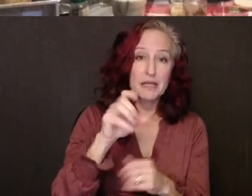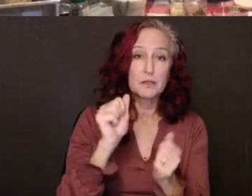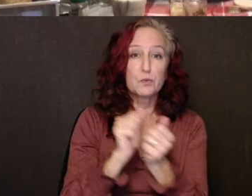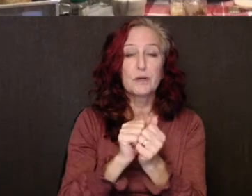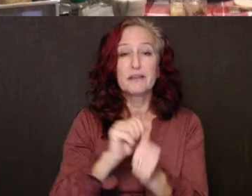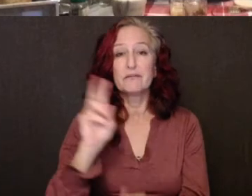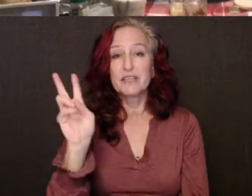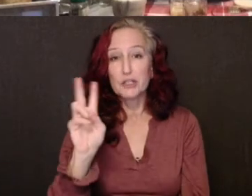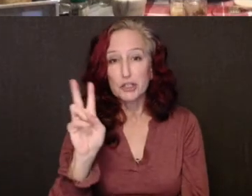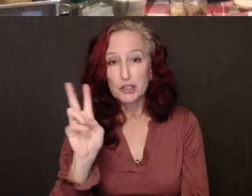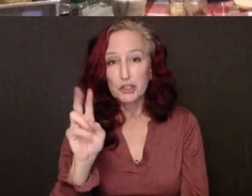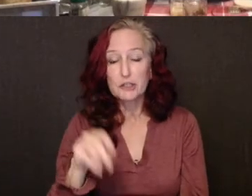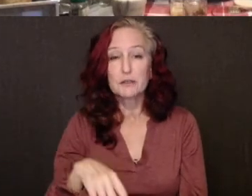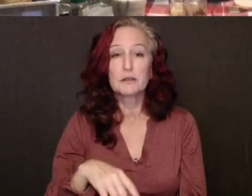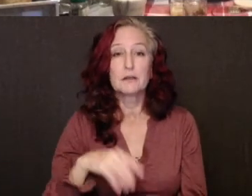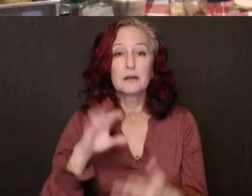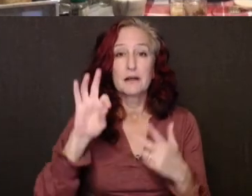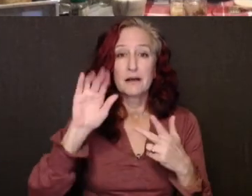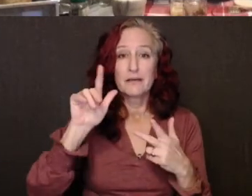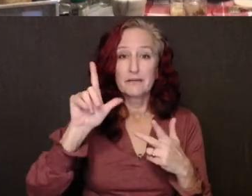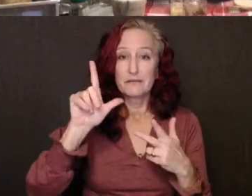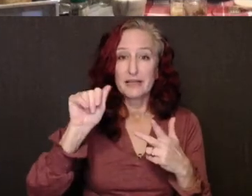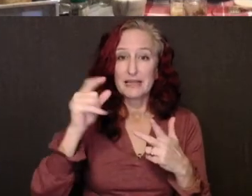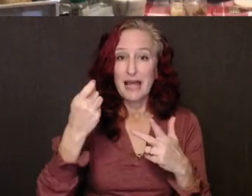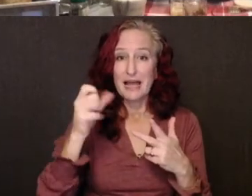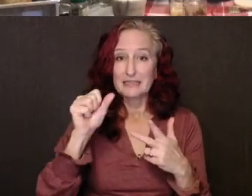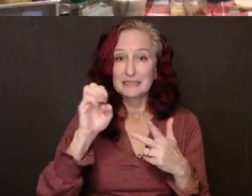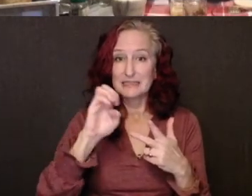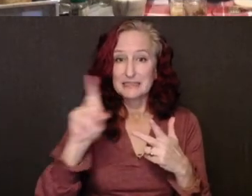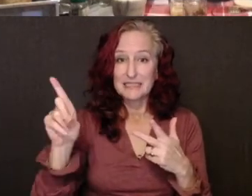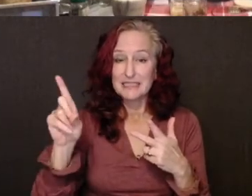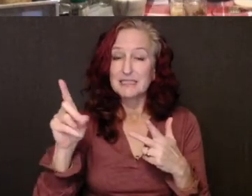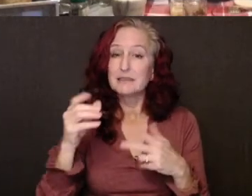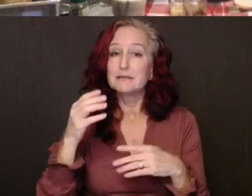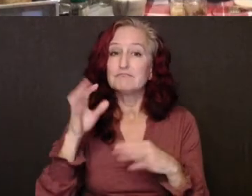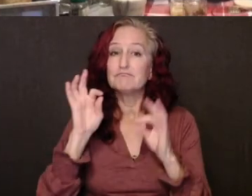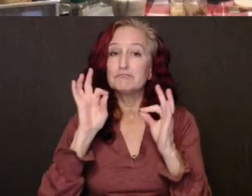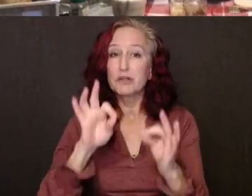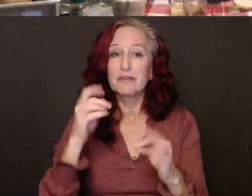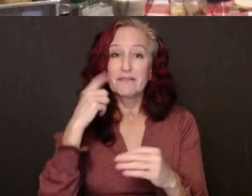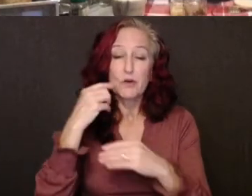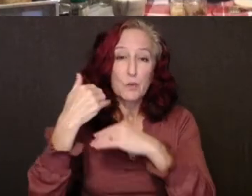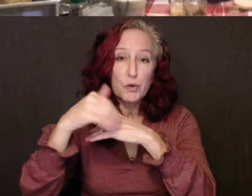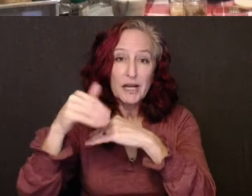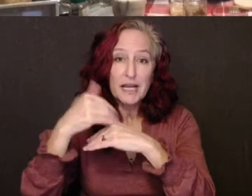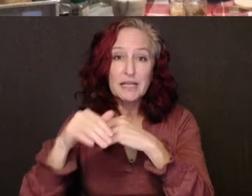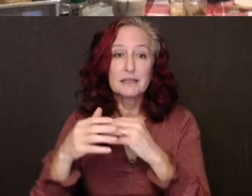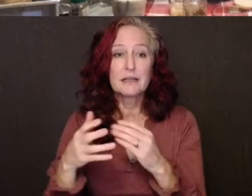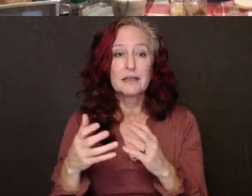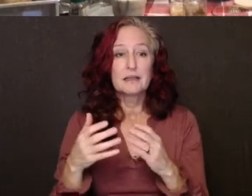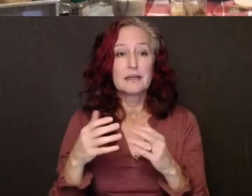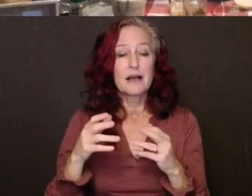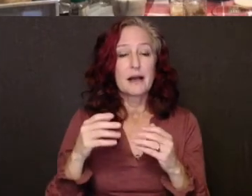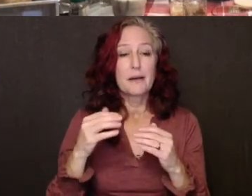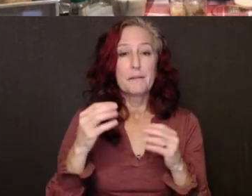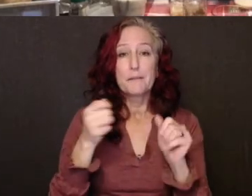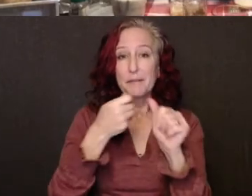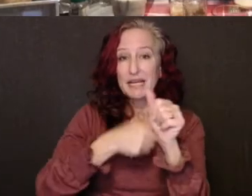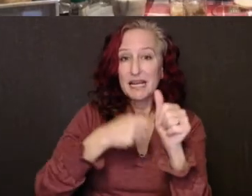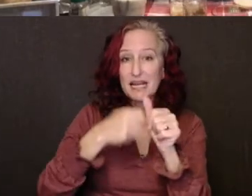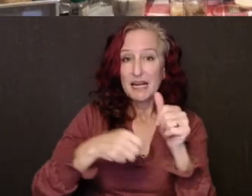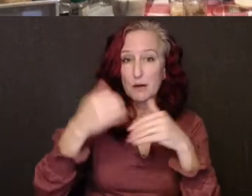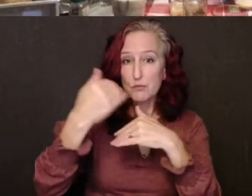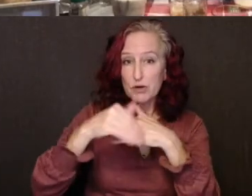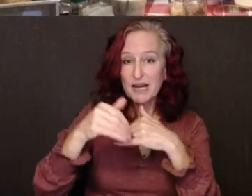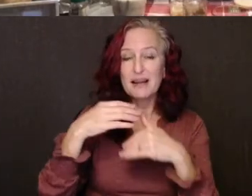is a really good one. Yeah, I really like using that. Or like sometimes even just like depending on what I'm making, like a